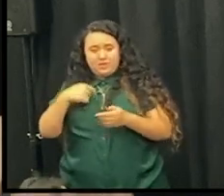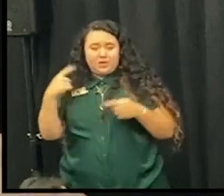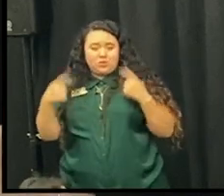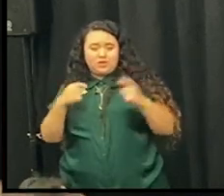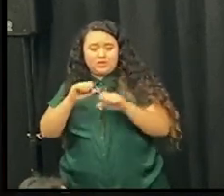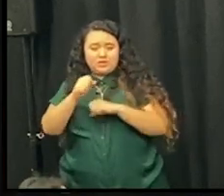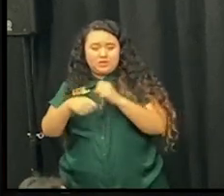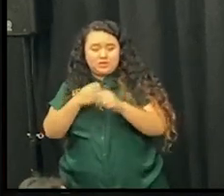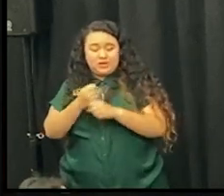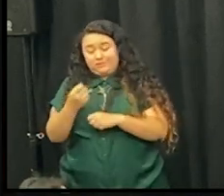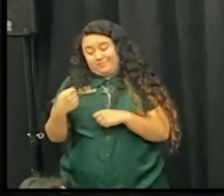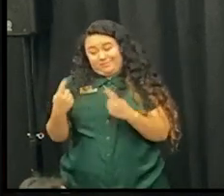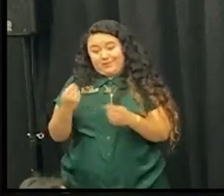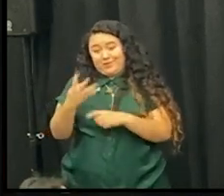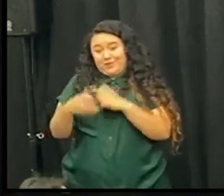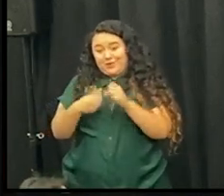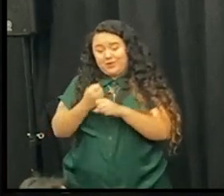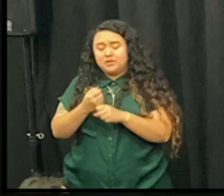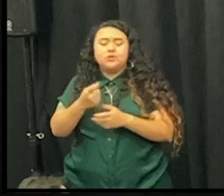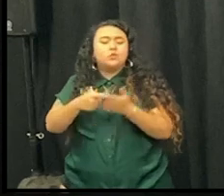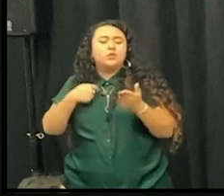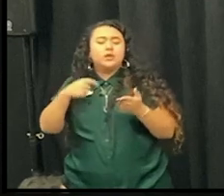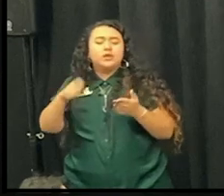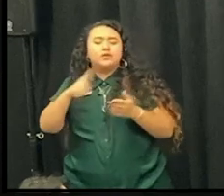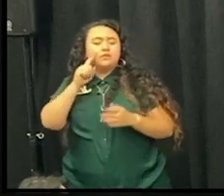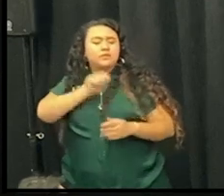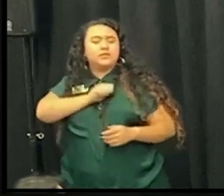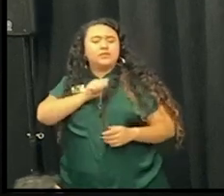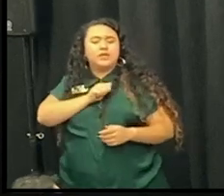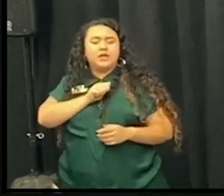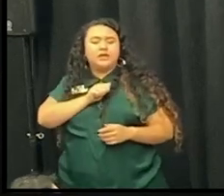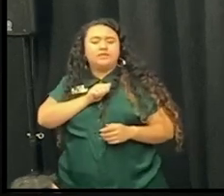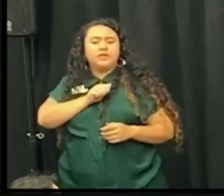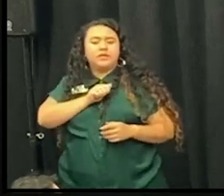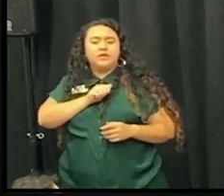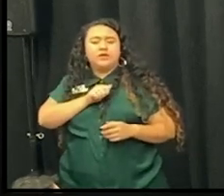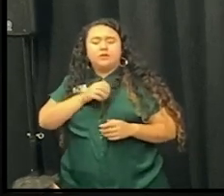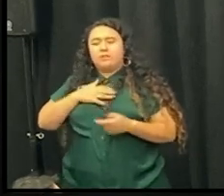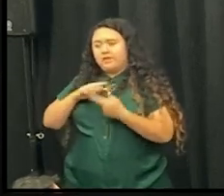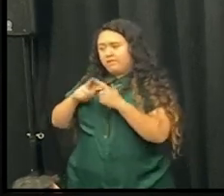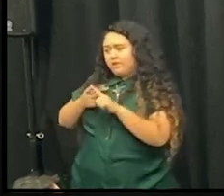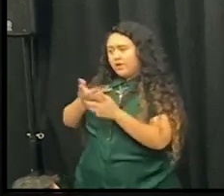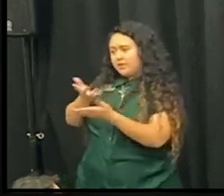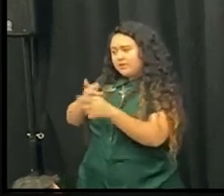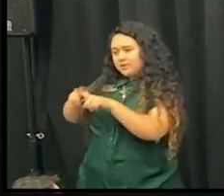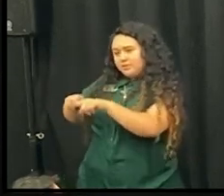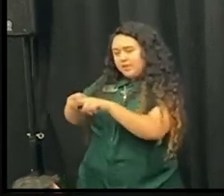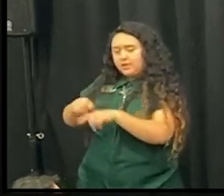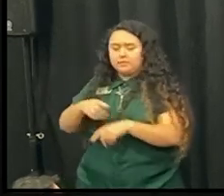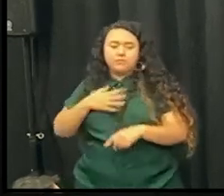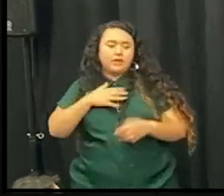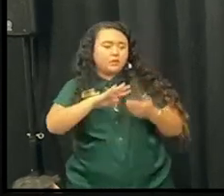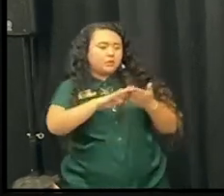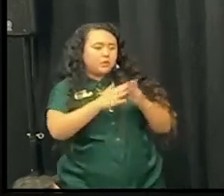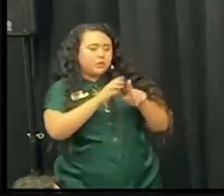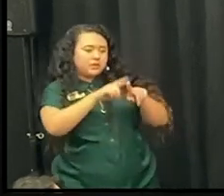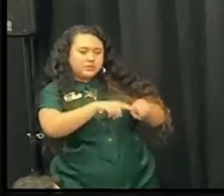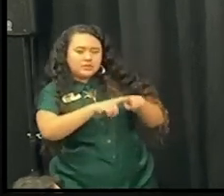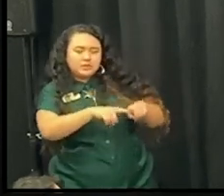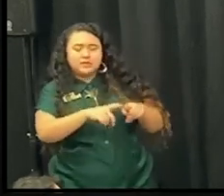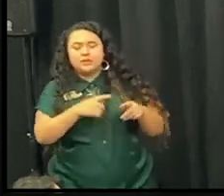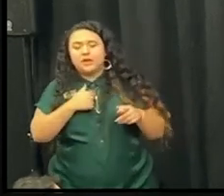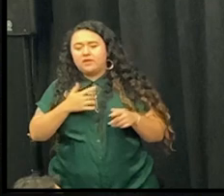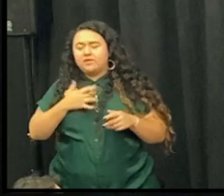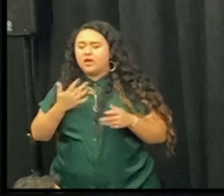been a crazy few years. So what do I need for myself? It's leaning into my friendships. It's leaning into community. I feel really reinvigorated when I'm